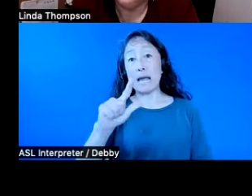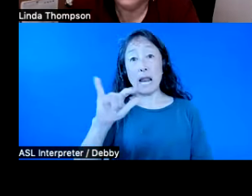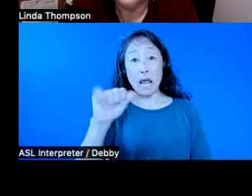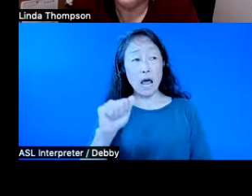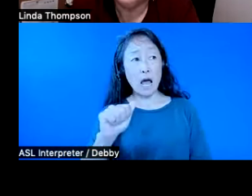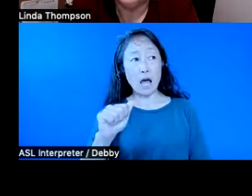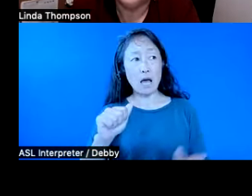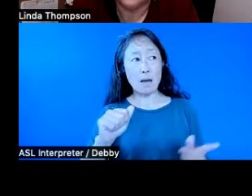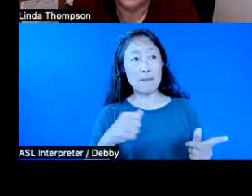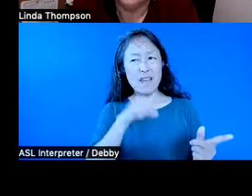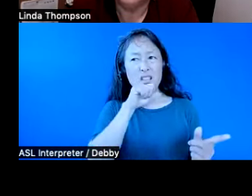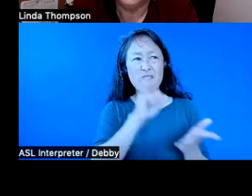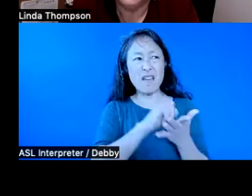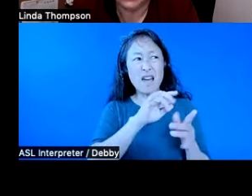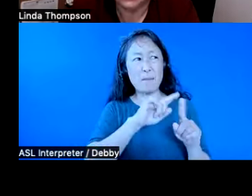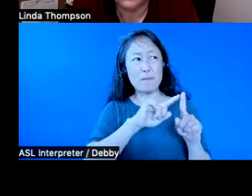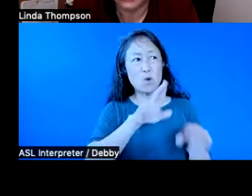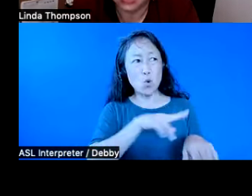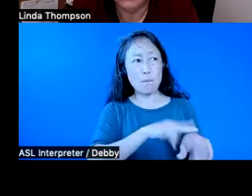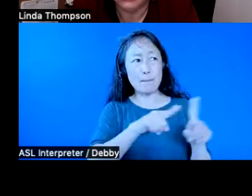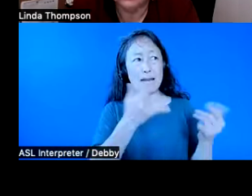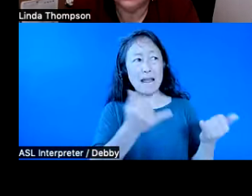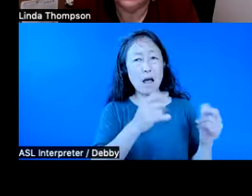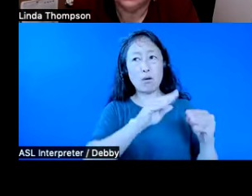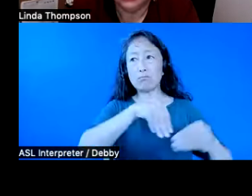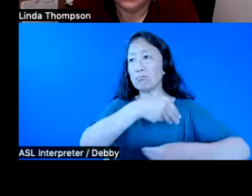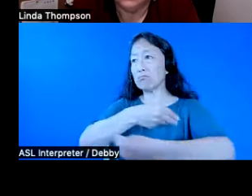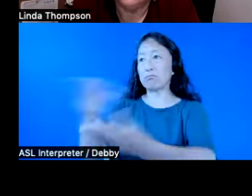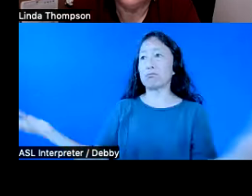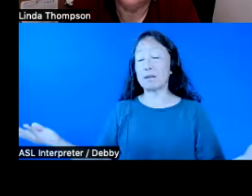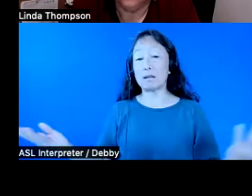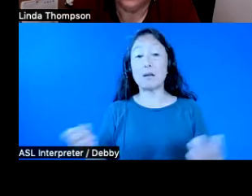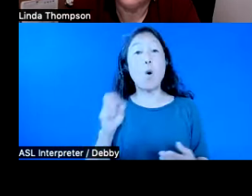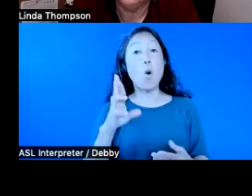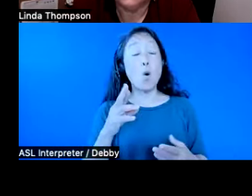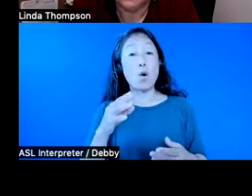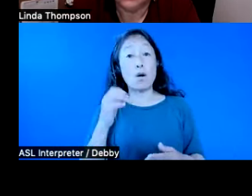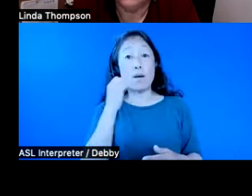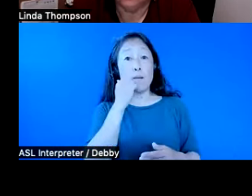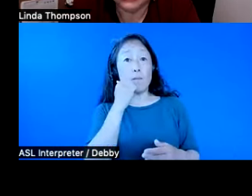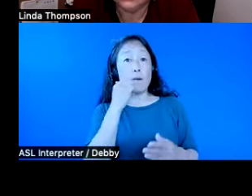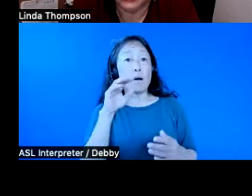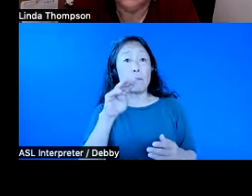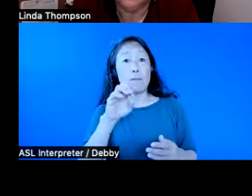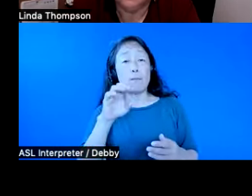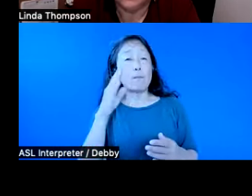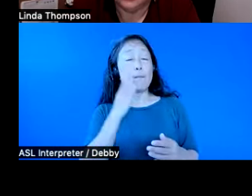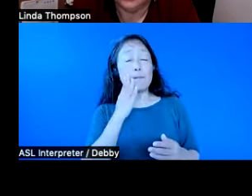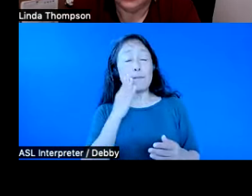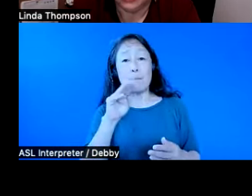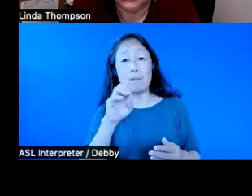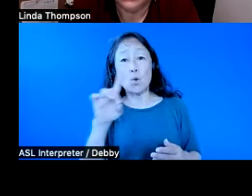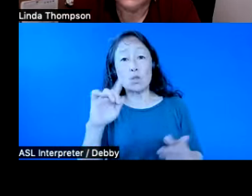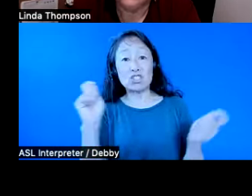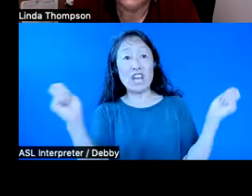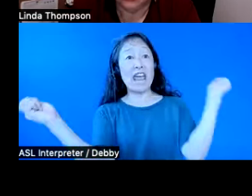mood changes, sad to happy. And then, of course, if somebody requests one.